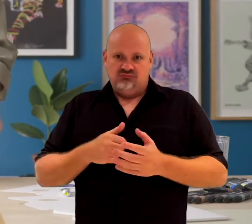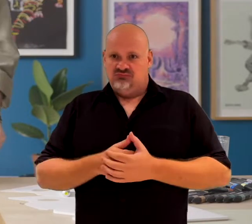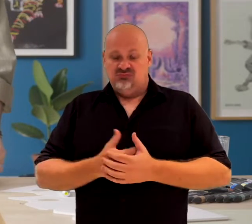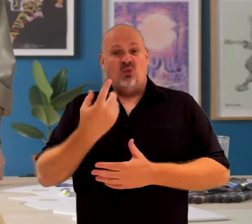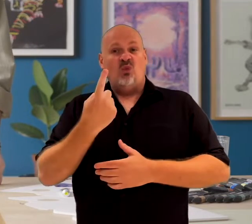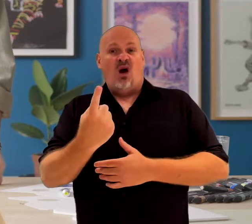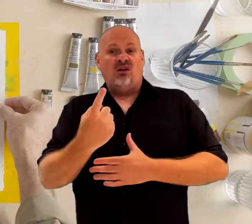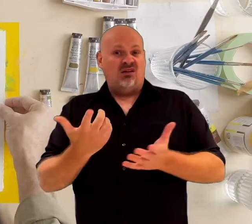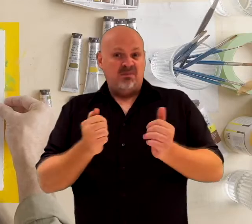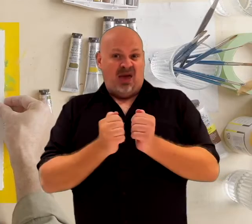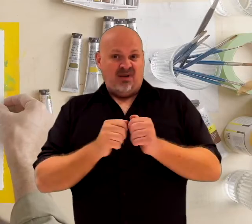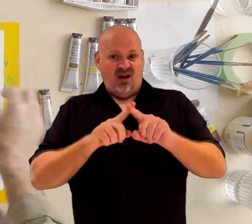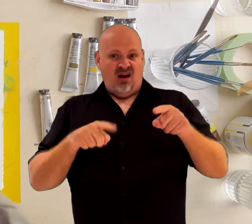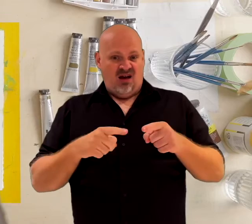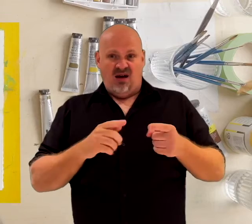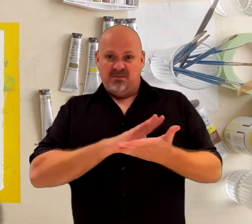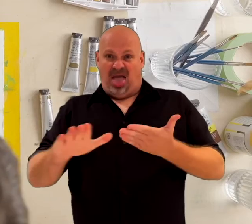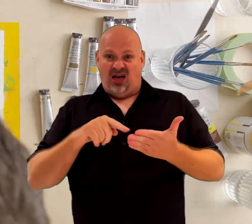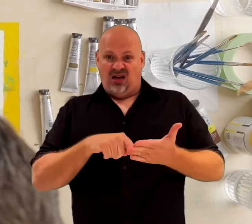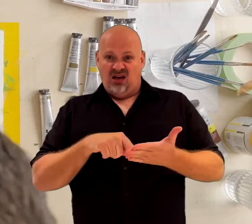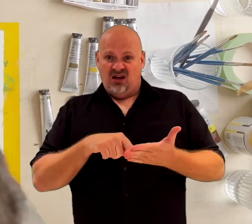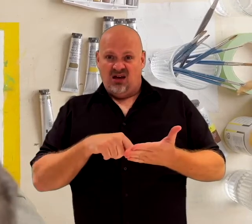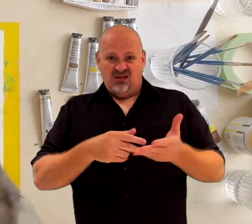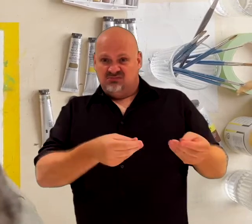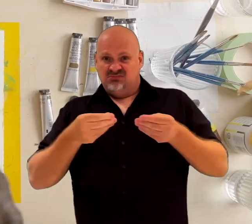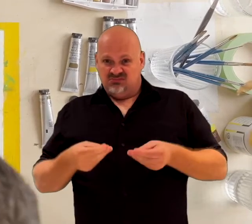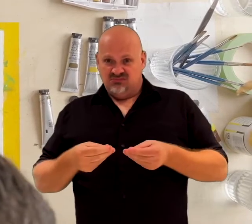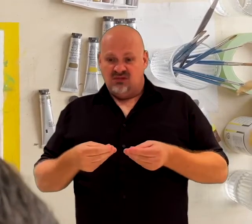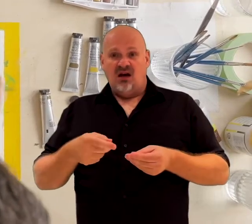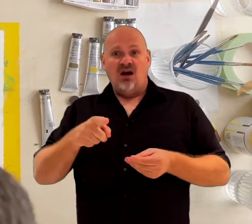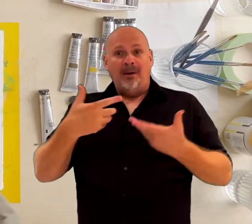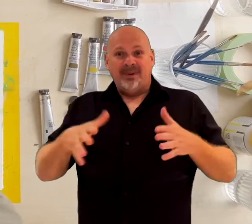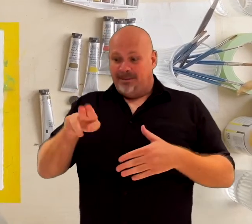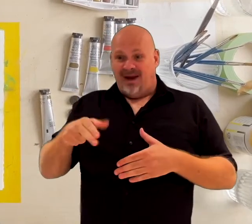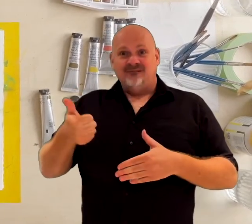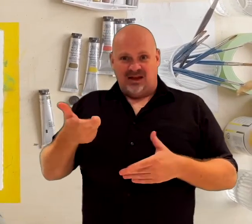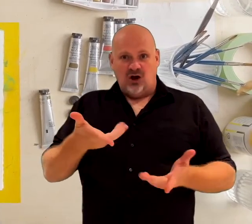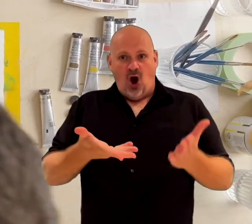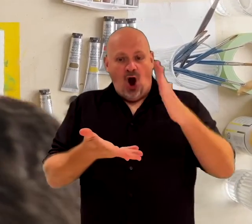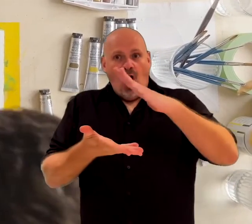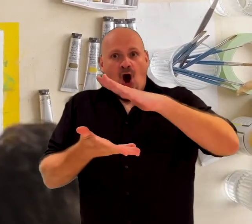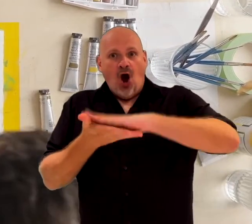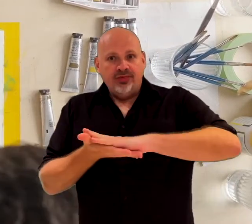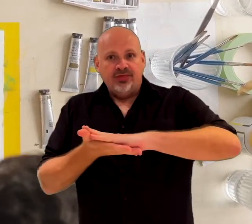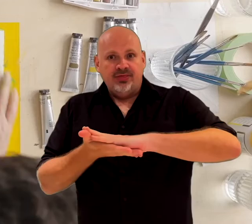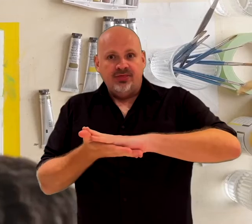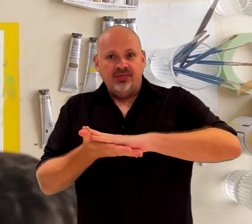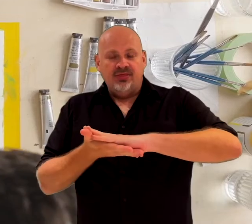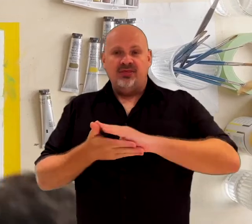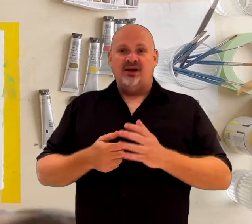of the blank papers, press it directly onto the existing work that you had already done, right? It's